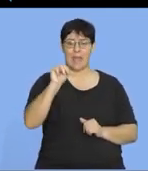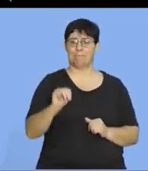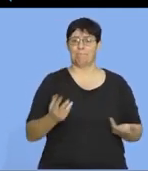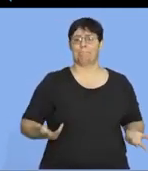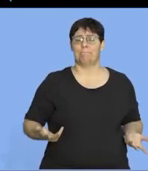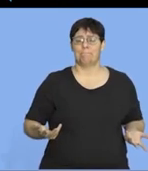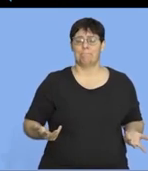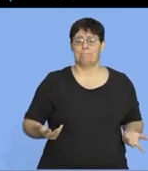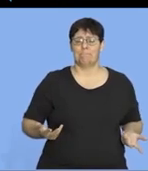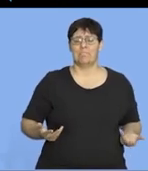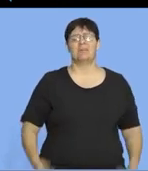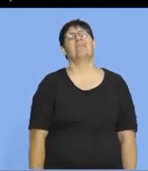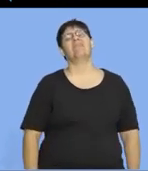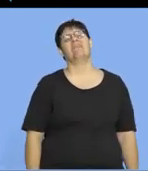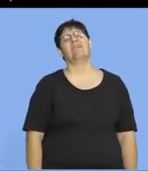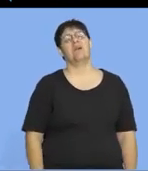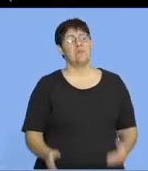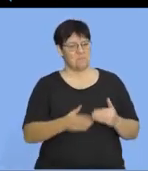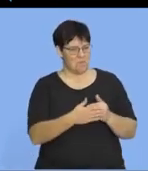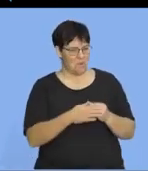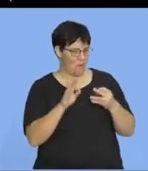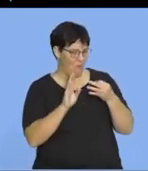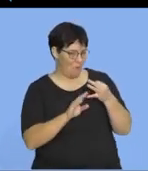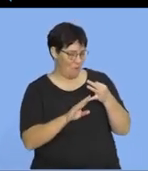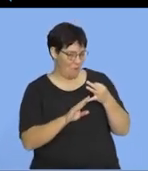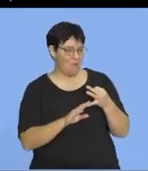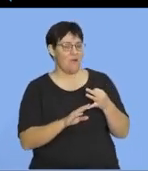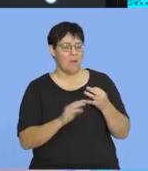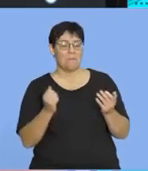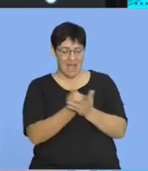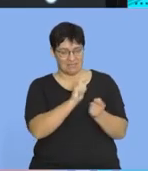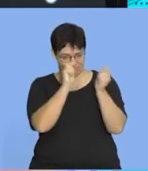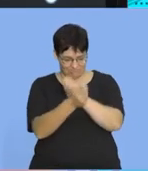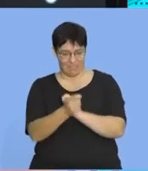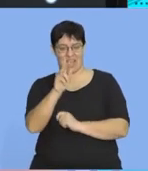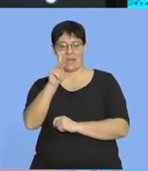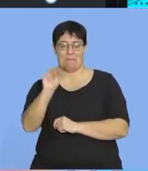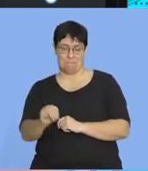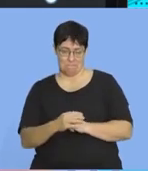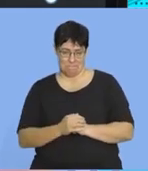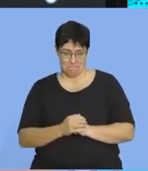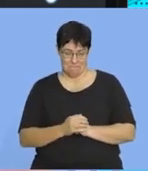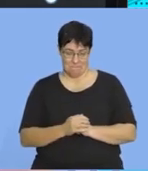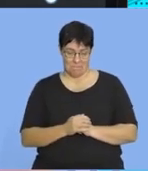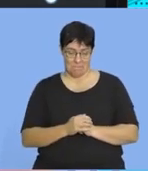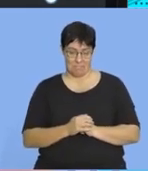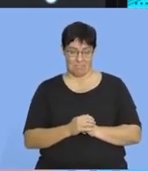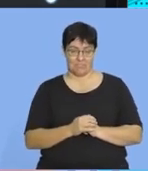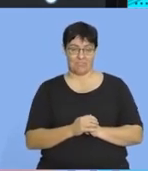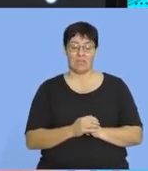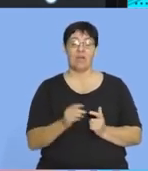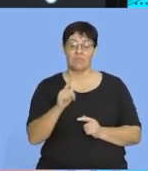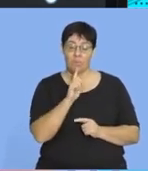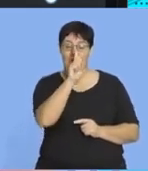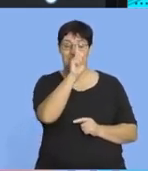that's meters. Oh no, one more step. Has to be in kilometers. So now we've got to